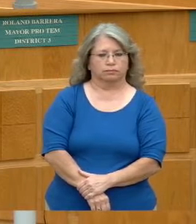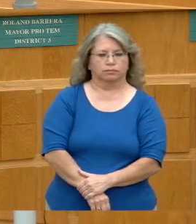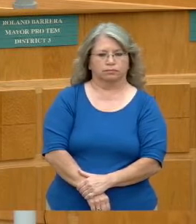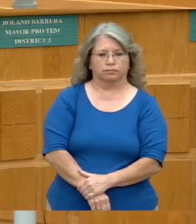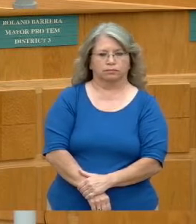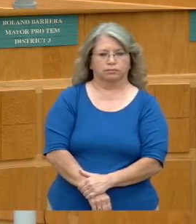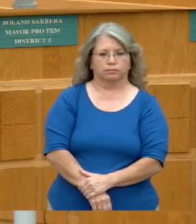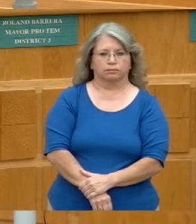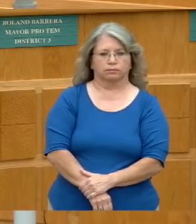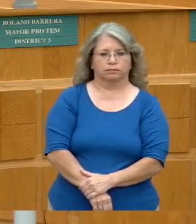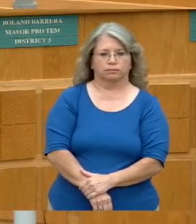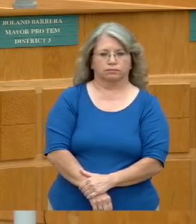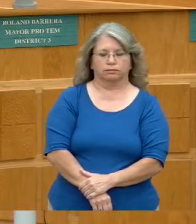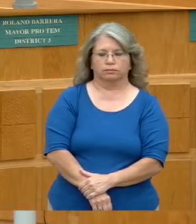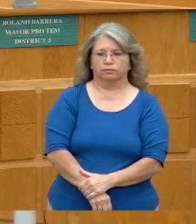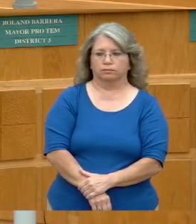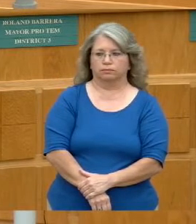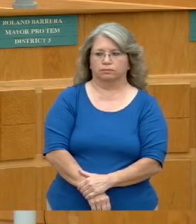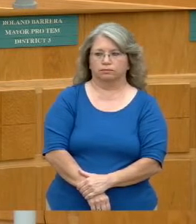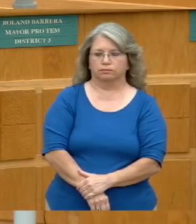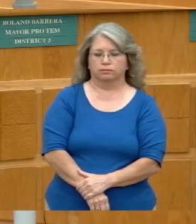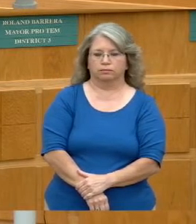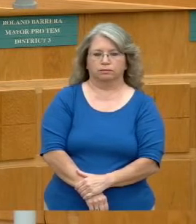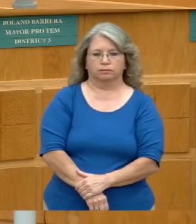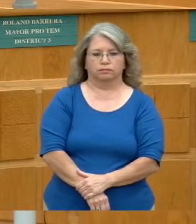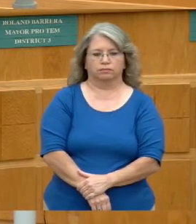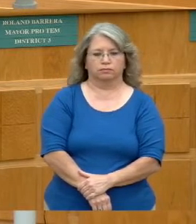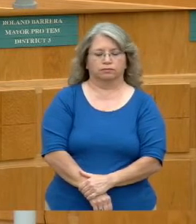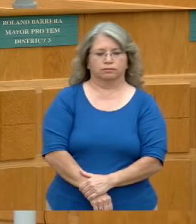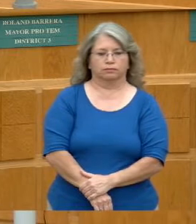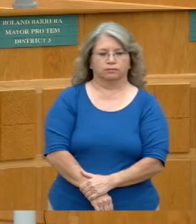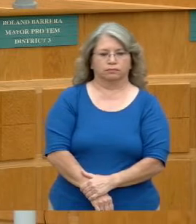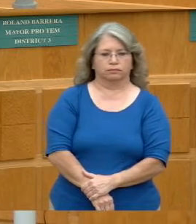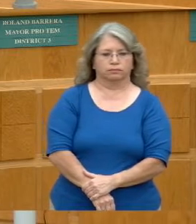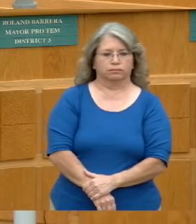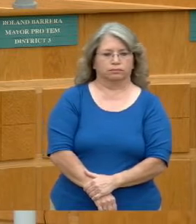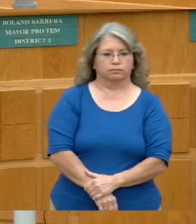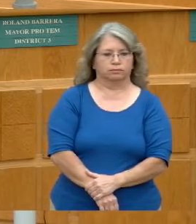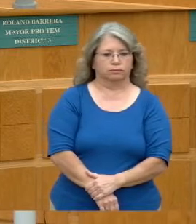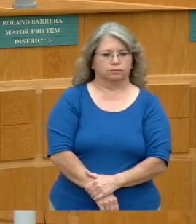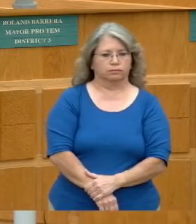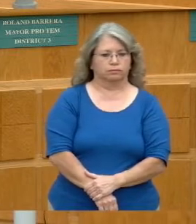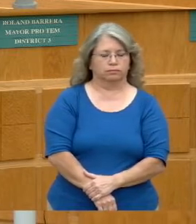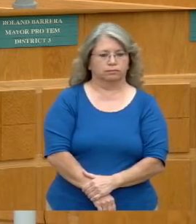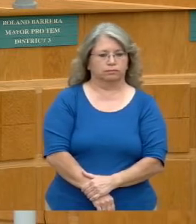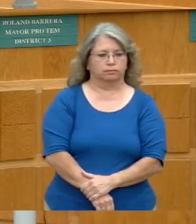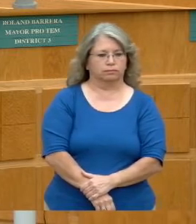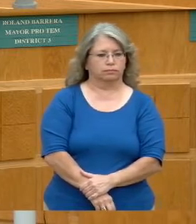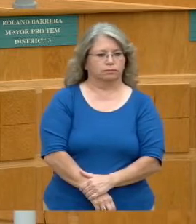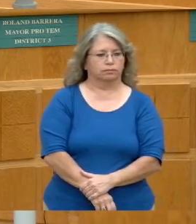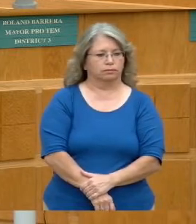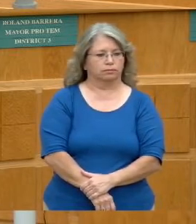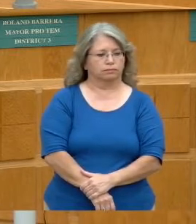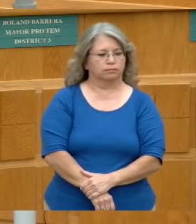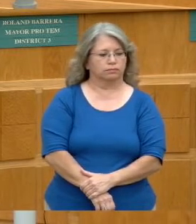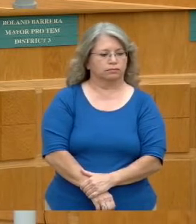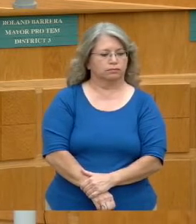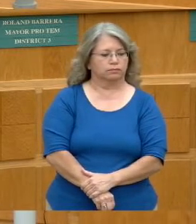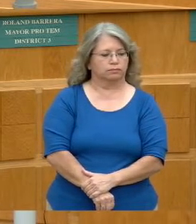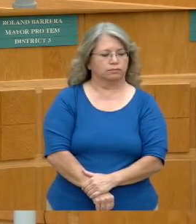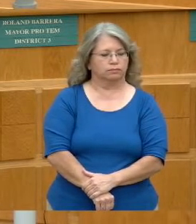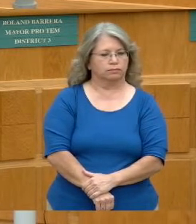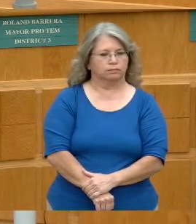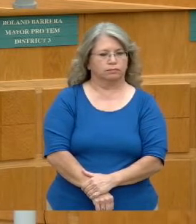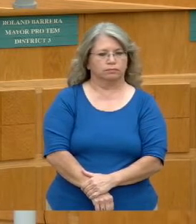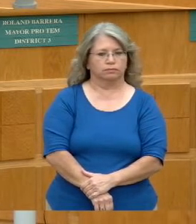presentación por parte de la Universidad Texas A&M los días viernes, aunque los reportes en línea van a continuar diariamente. También quiero agradecer a los hombres y mujeres en